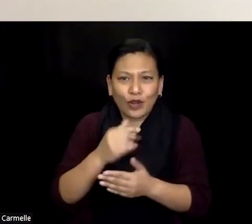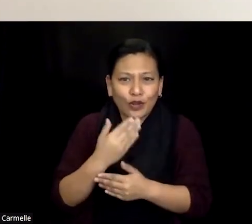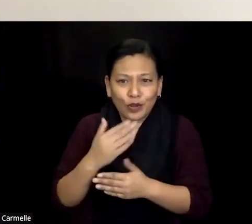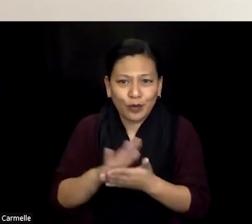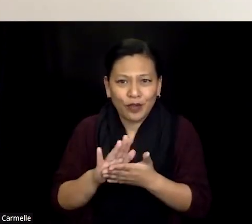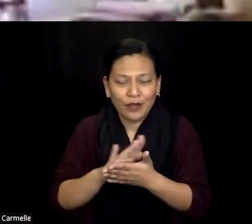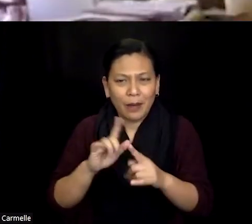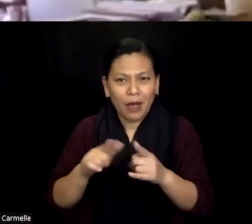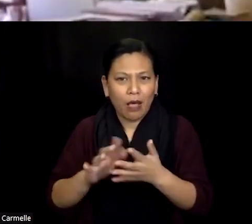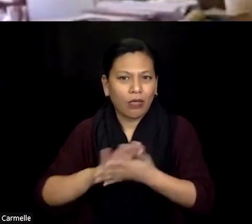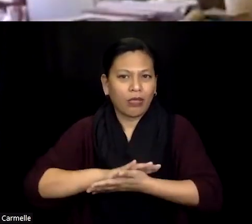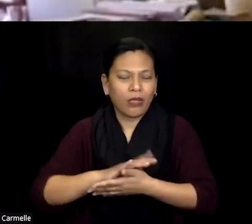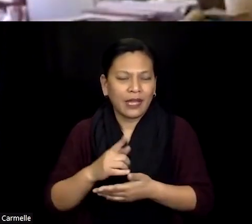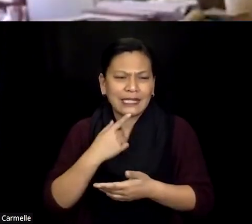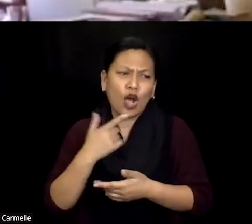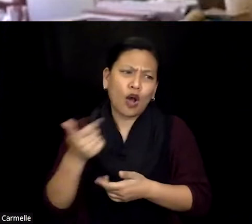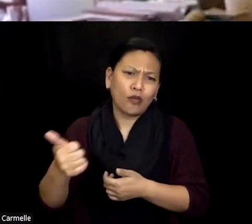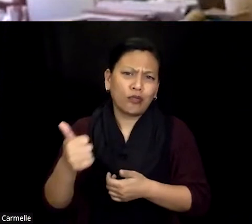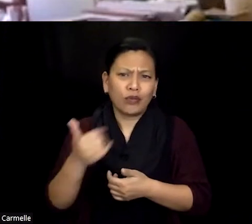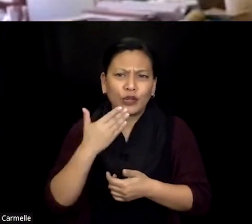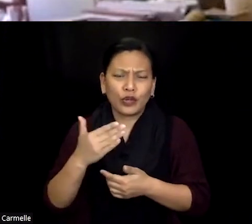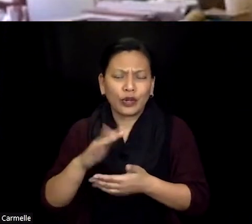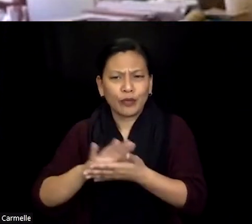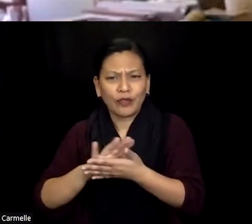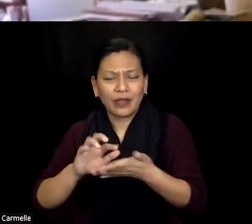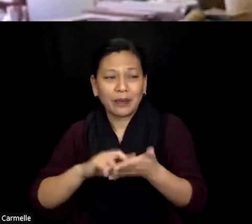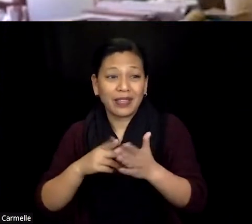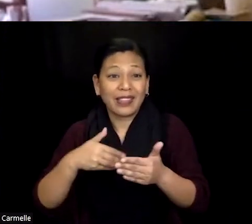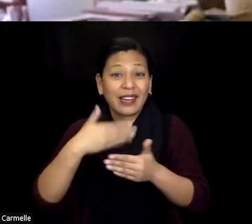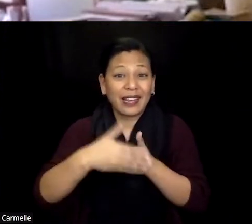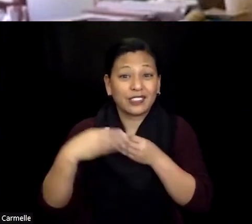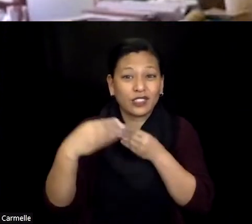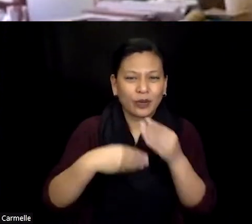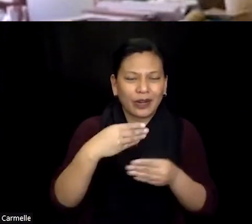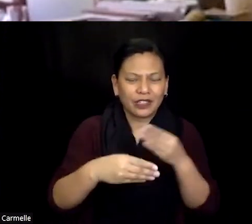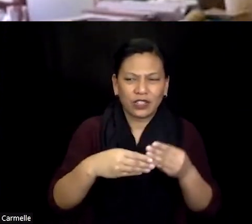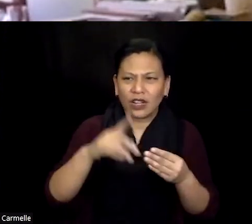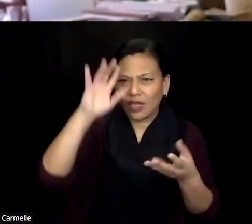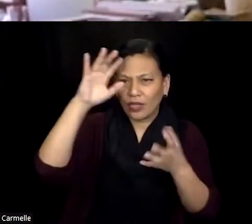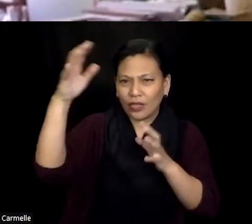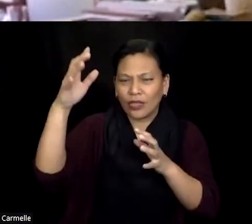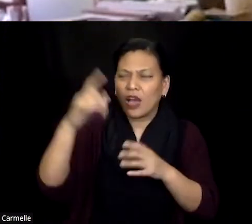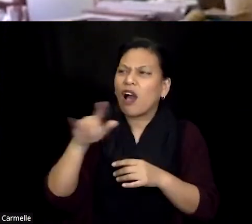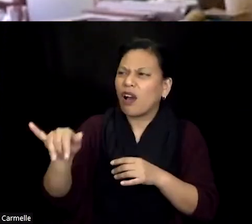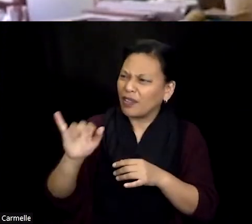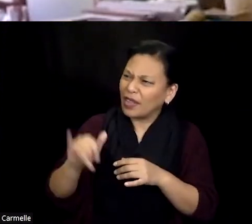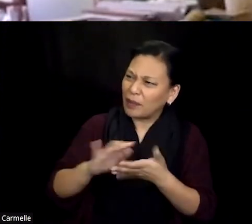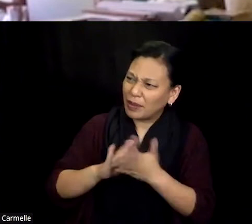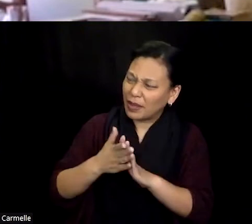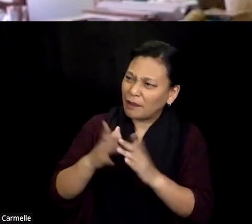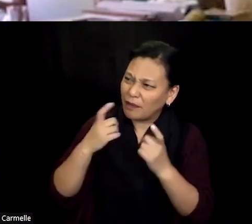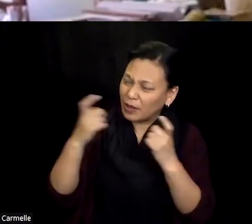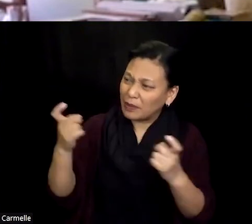you know, distract and derail the next generation of kids who are looking at these movies and thinking, oh, this is how you become a serious filmmaker is by